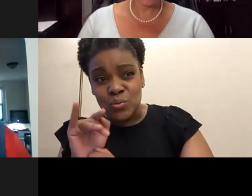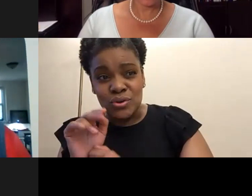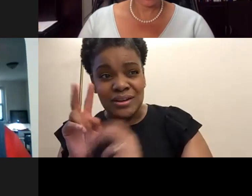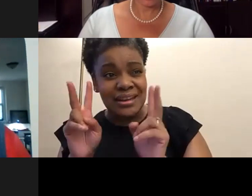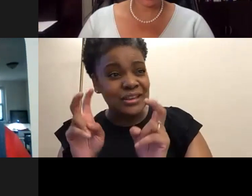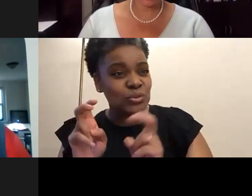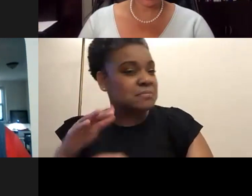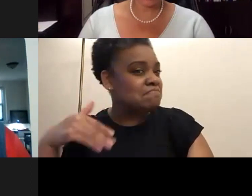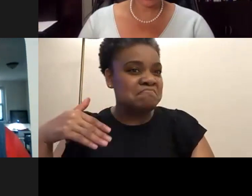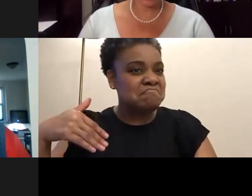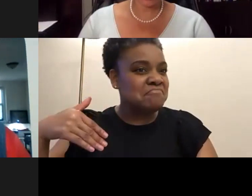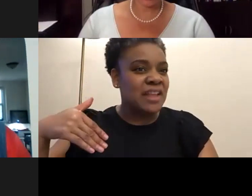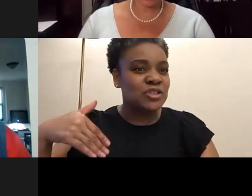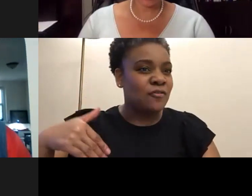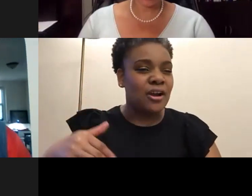Okay.